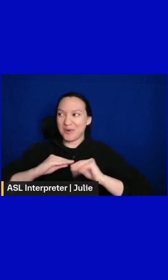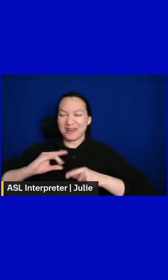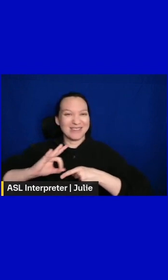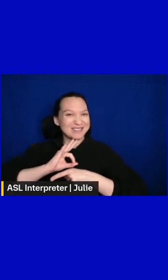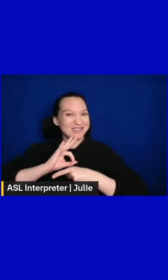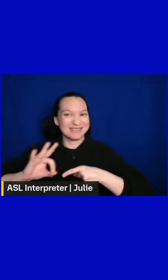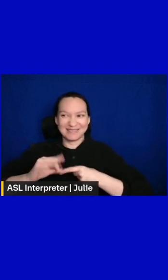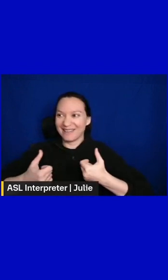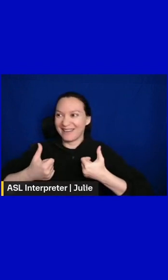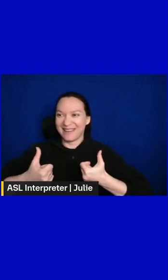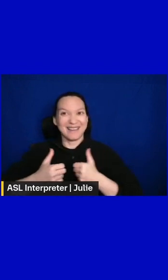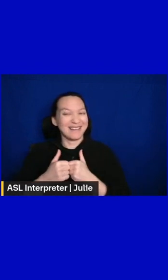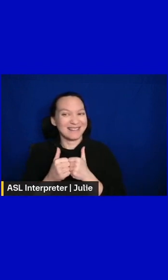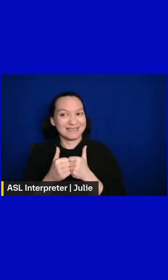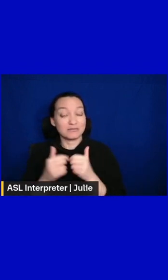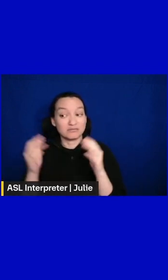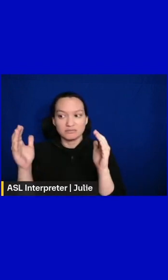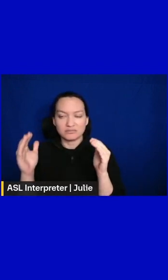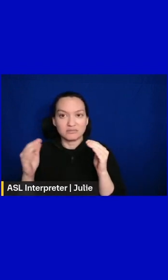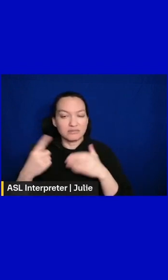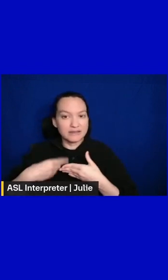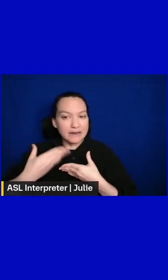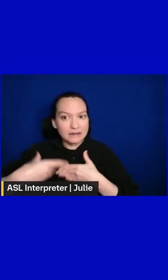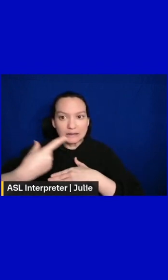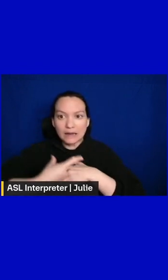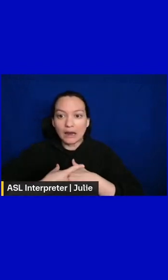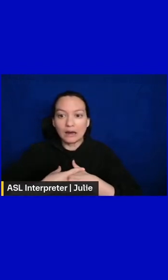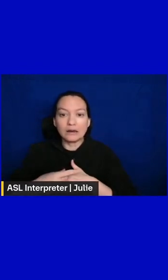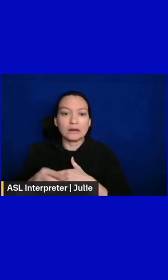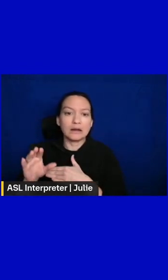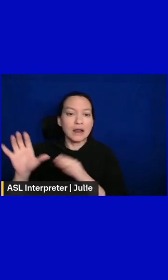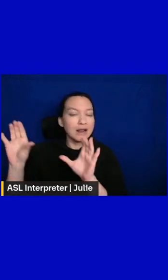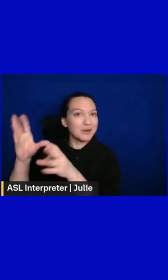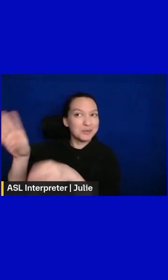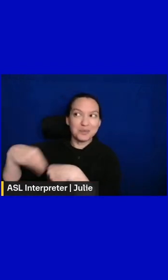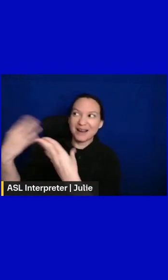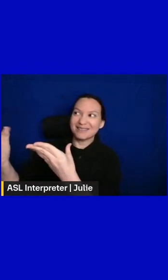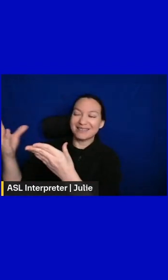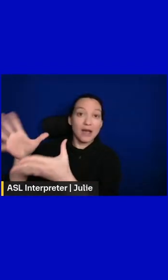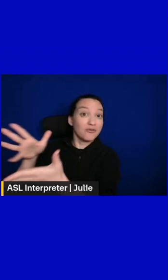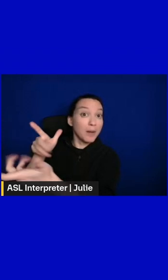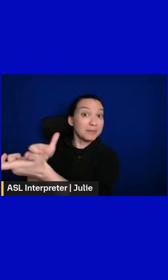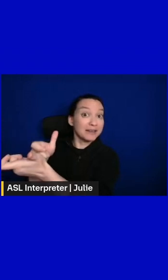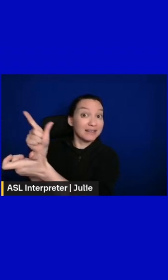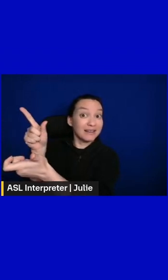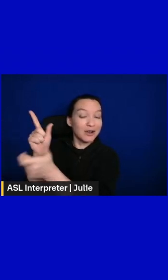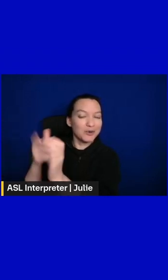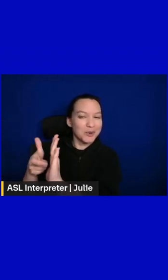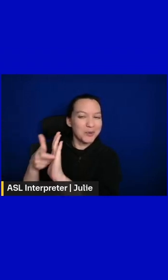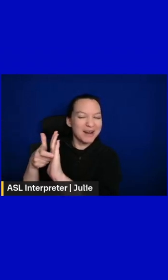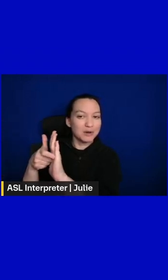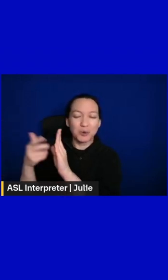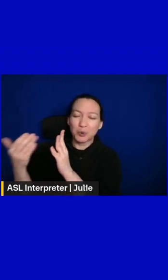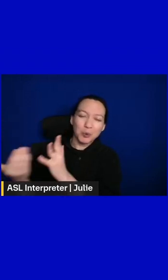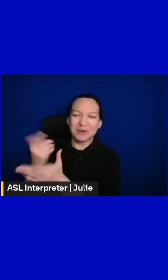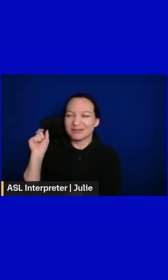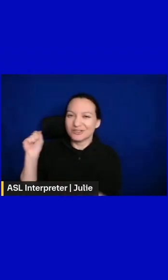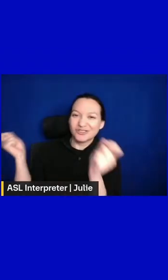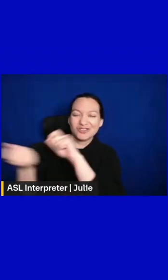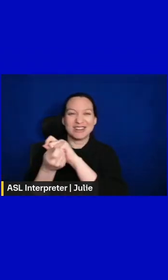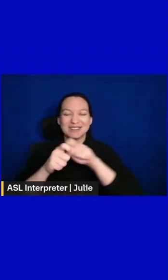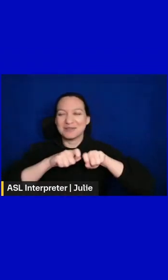functionality. And the next day, one of our cloud providers provides a provider update, which requires a breaking change, and you